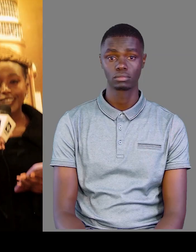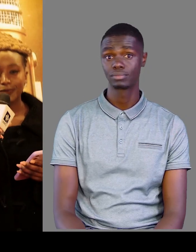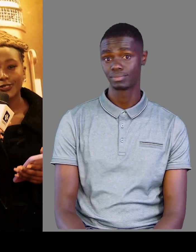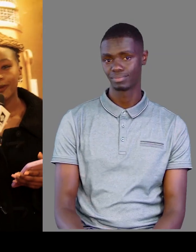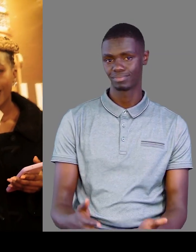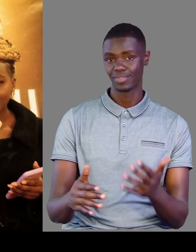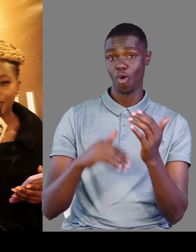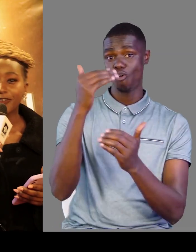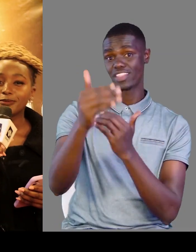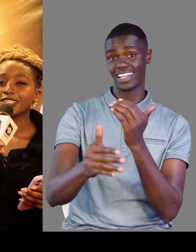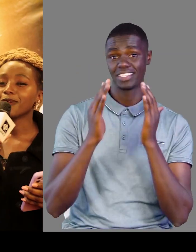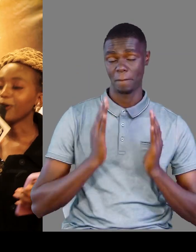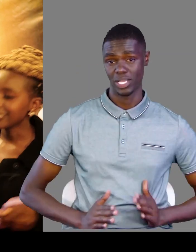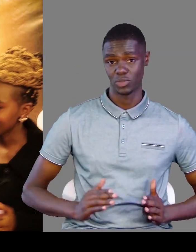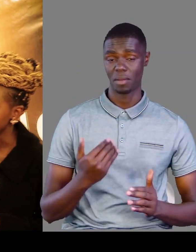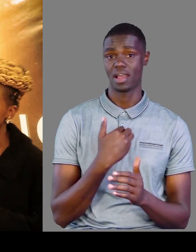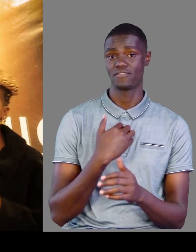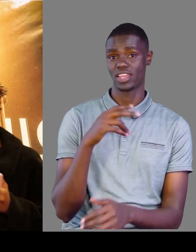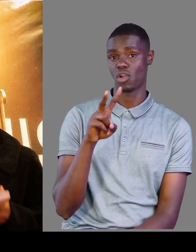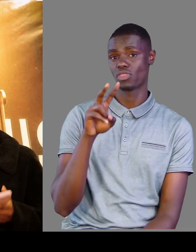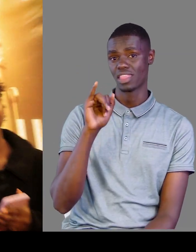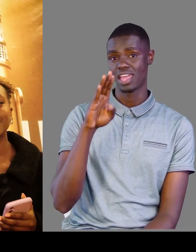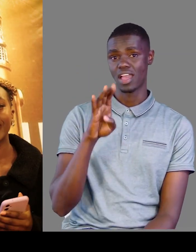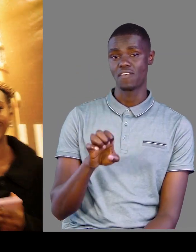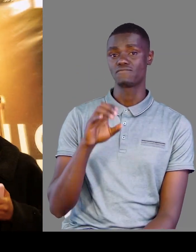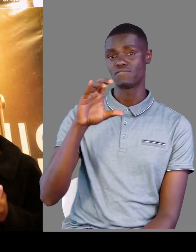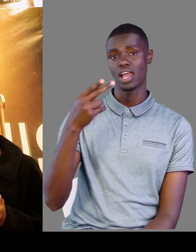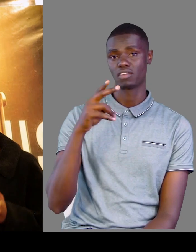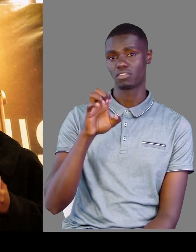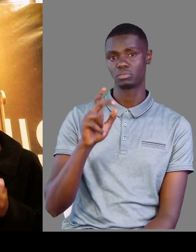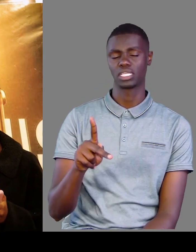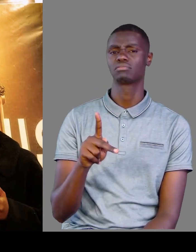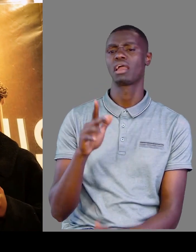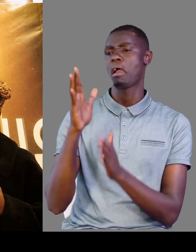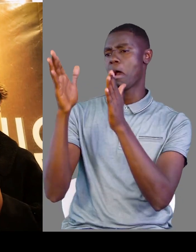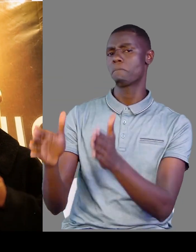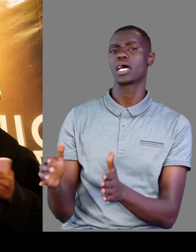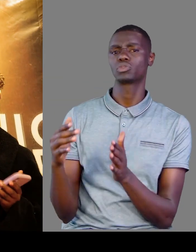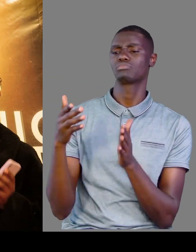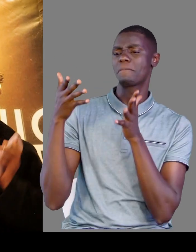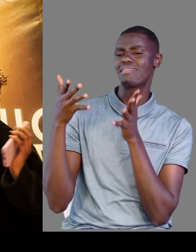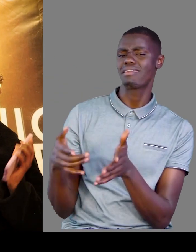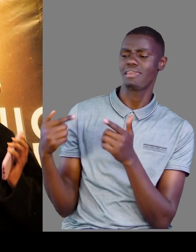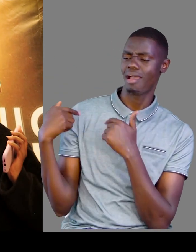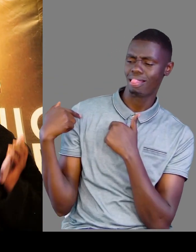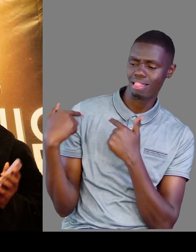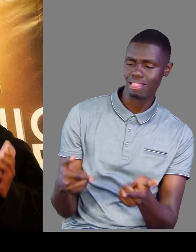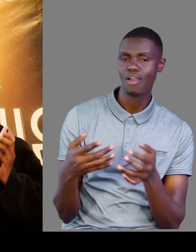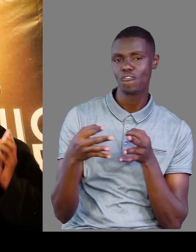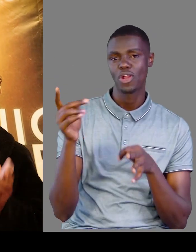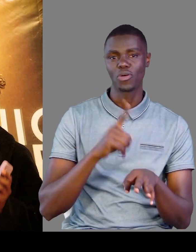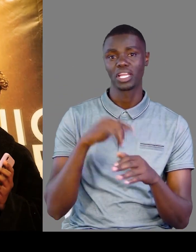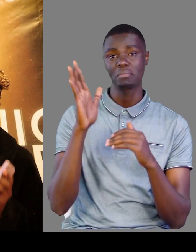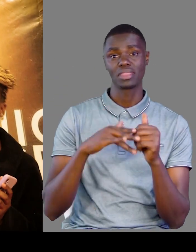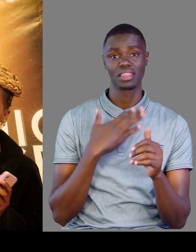Guys, and the next person I'm having on the Verge podcast is someone who has been in the industry longer than mimi miaka yangu yote ya kuishi